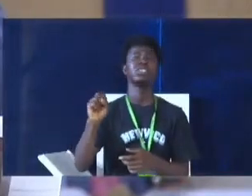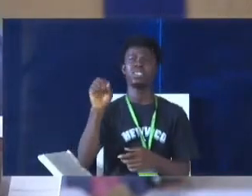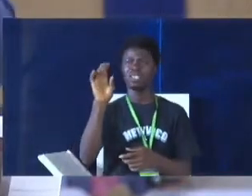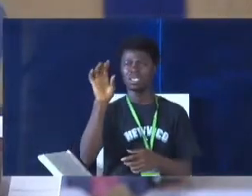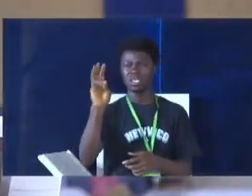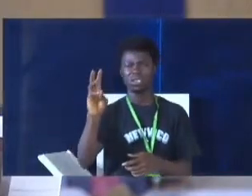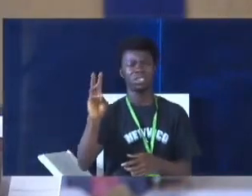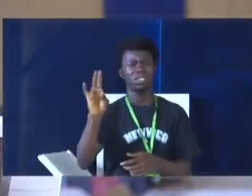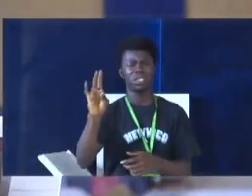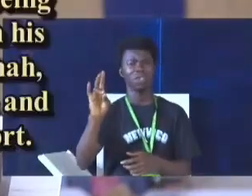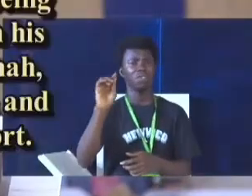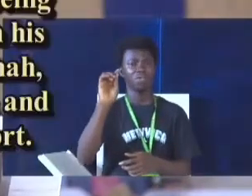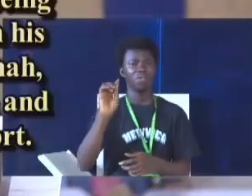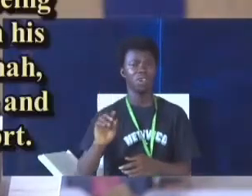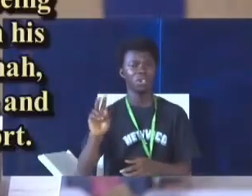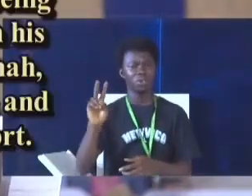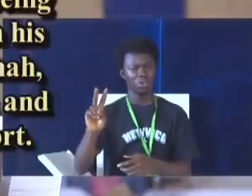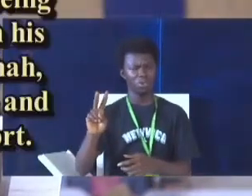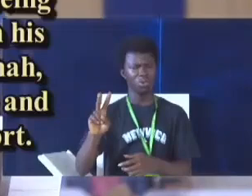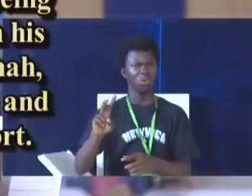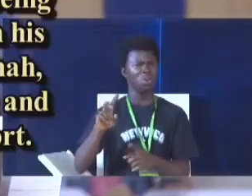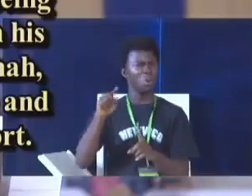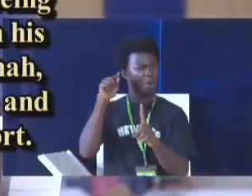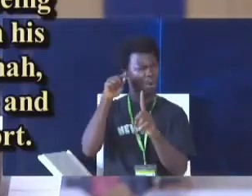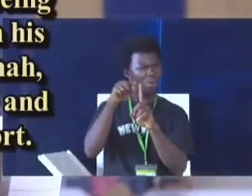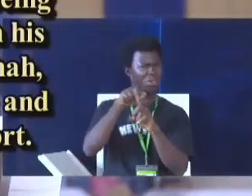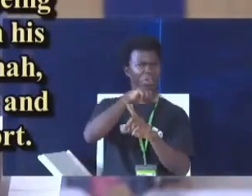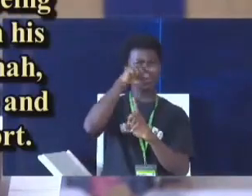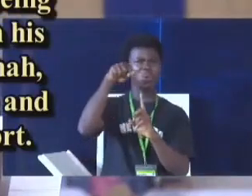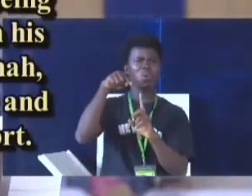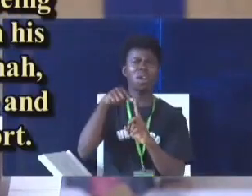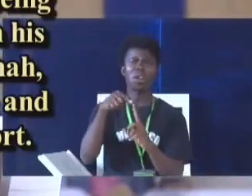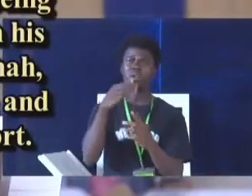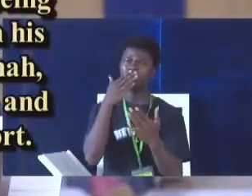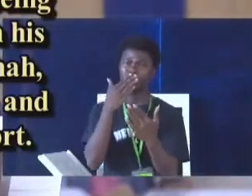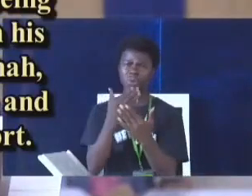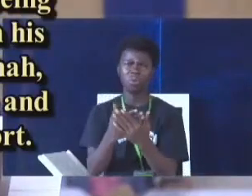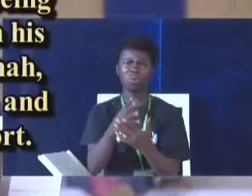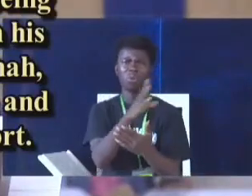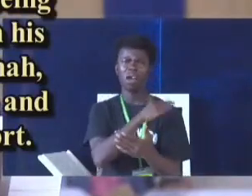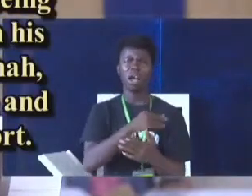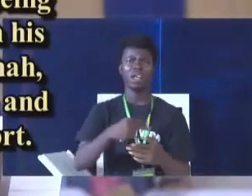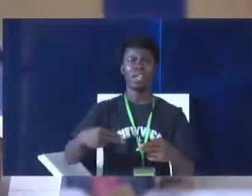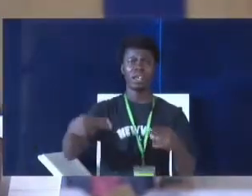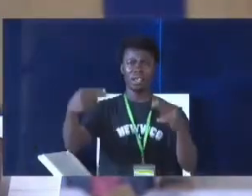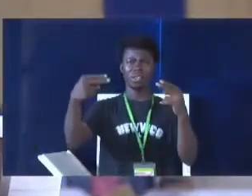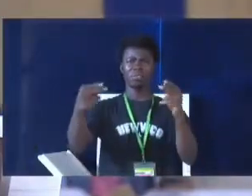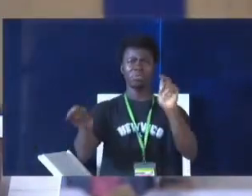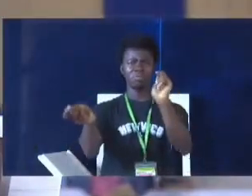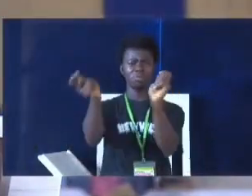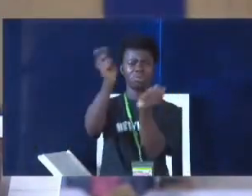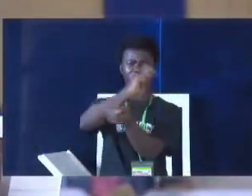until when being good and upright turned to a big problem